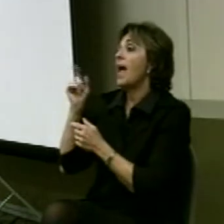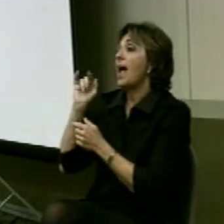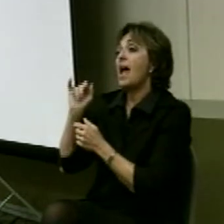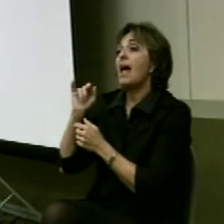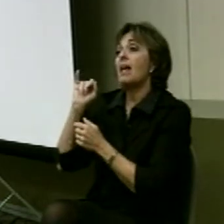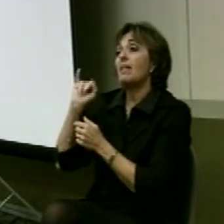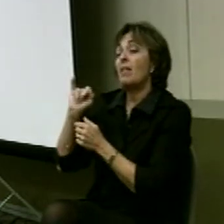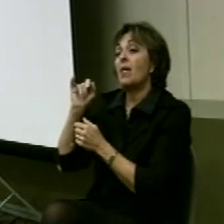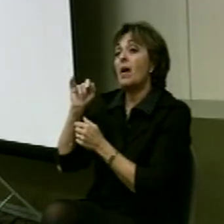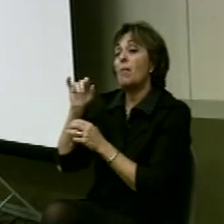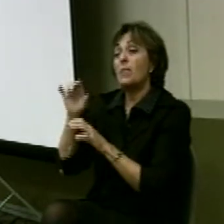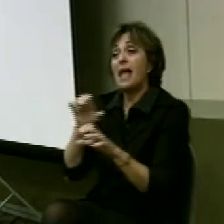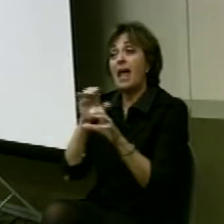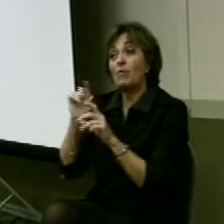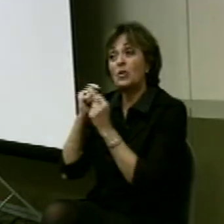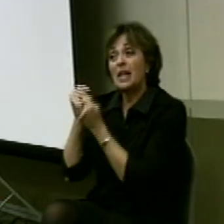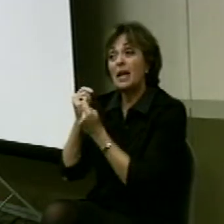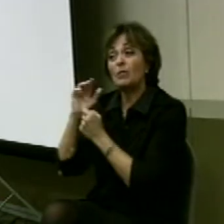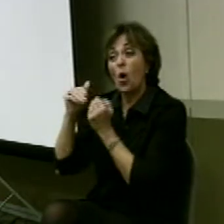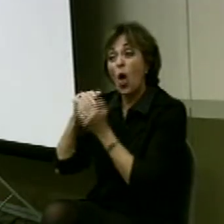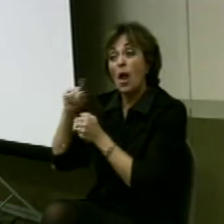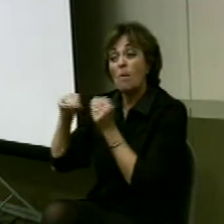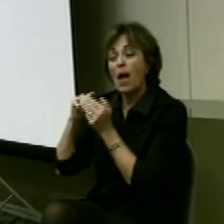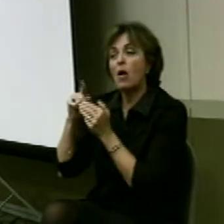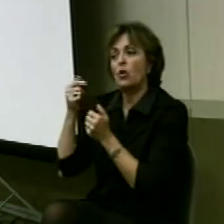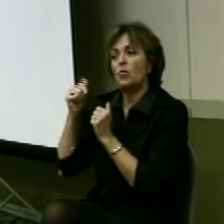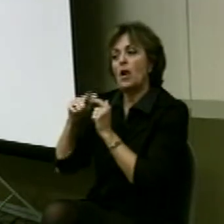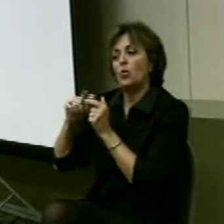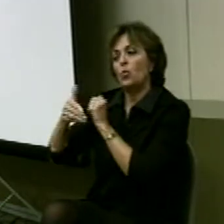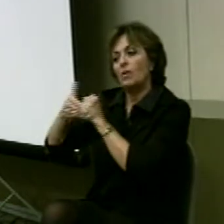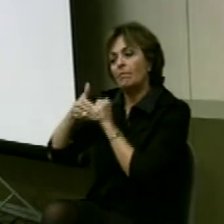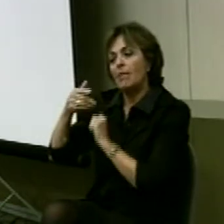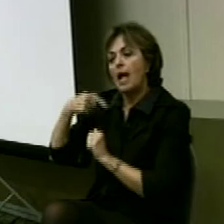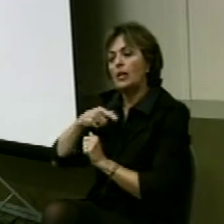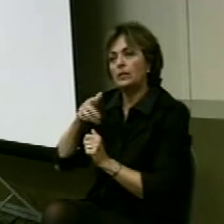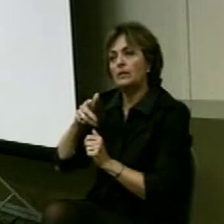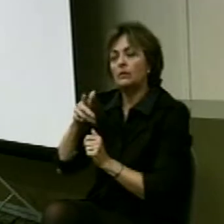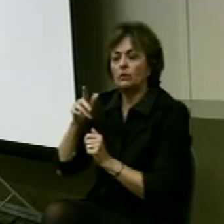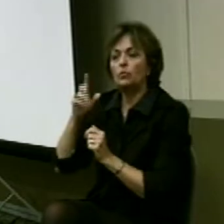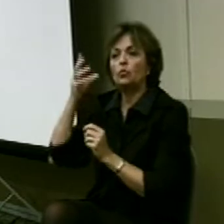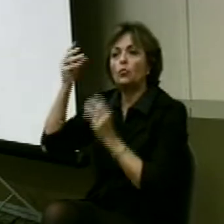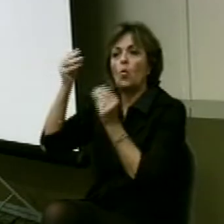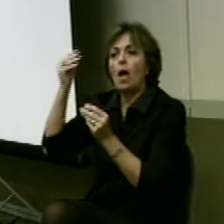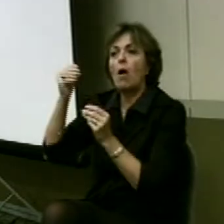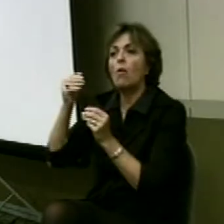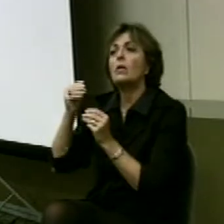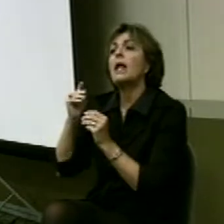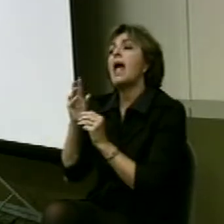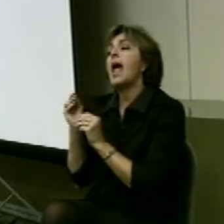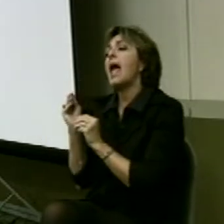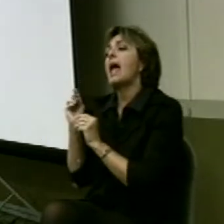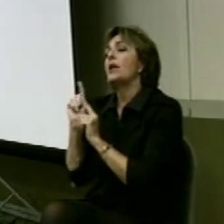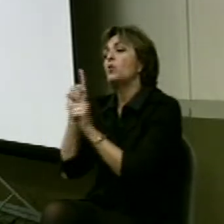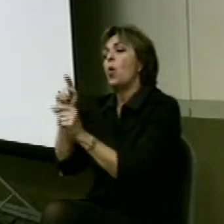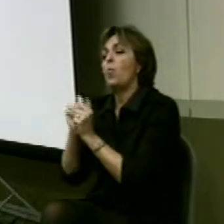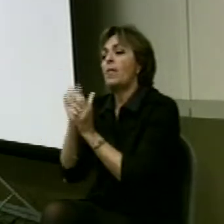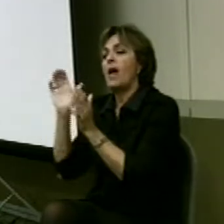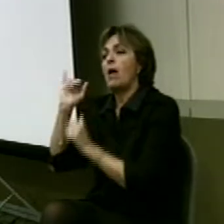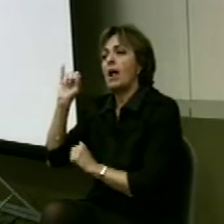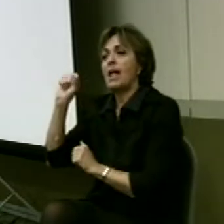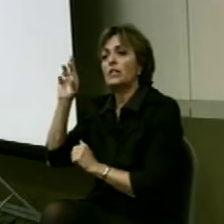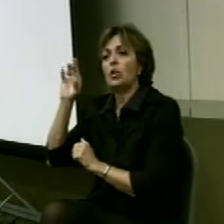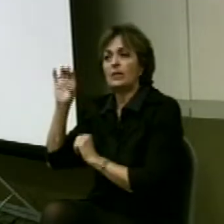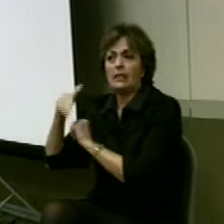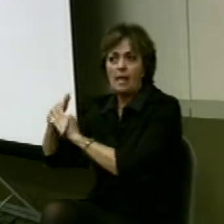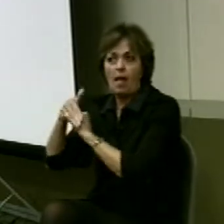in the spirit of what the HI behavior teams are all about, they're trying to enable us to go out and do this without the